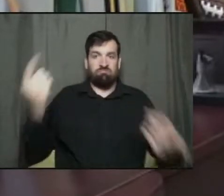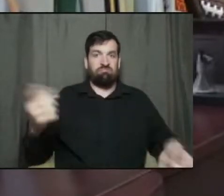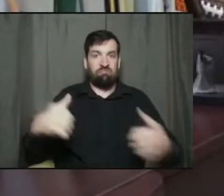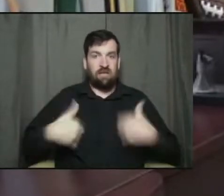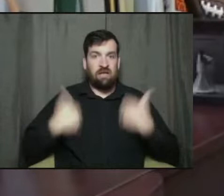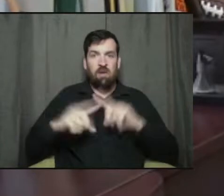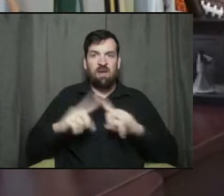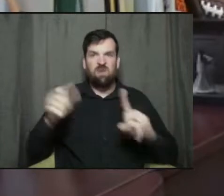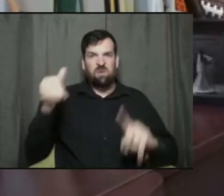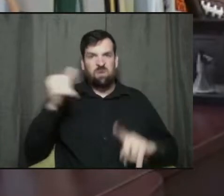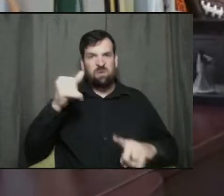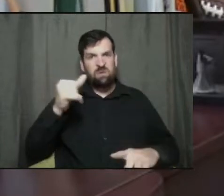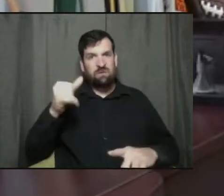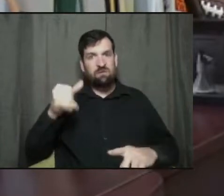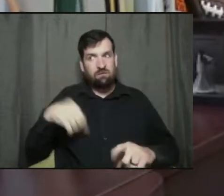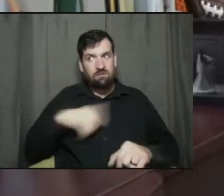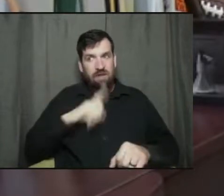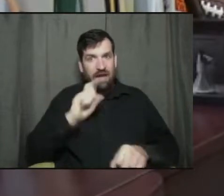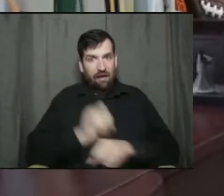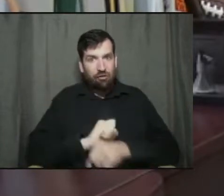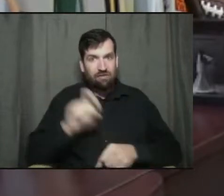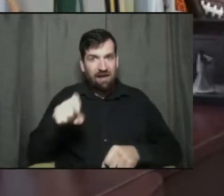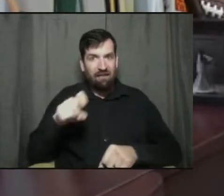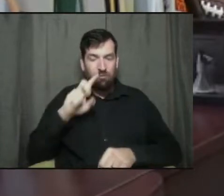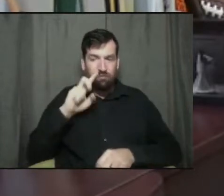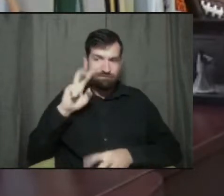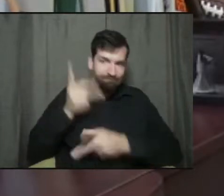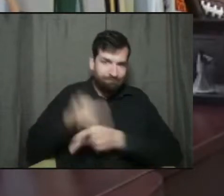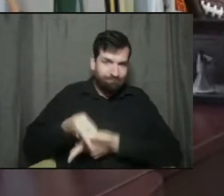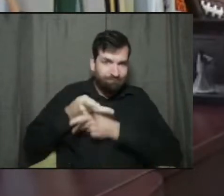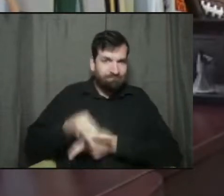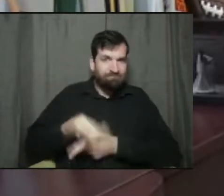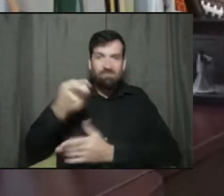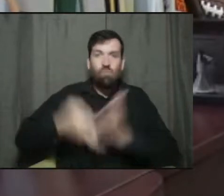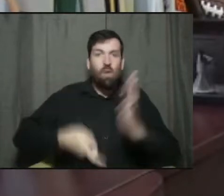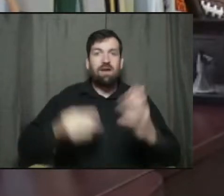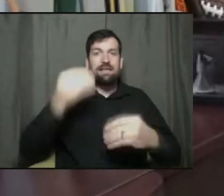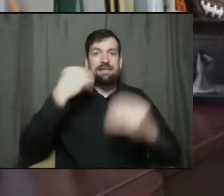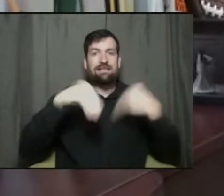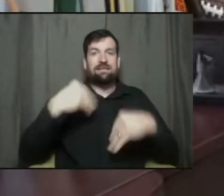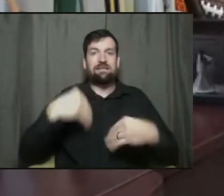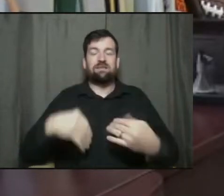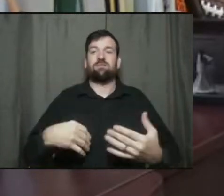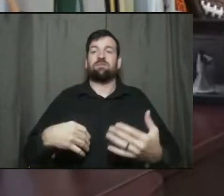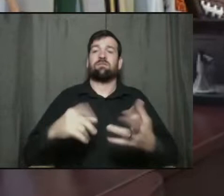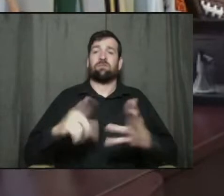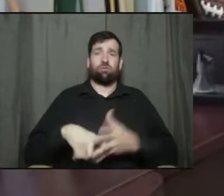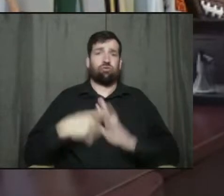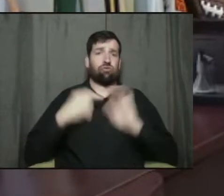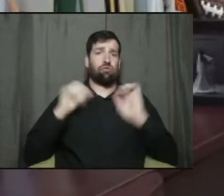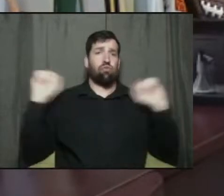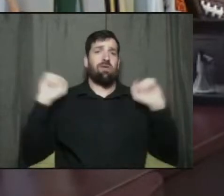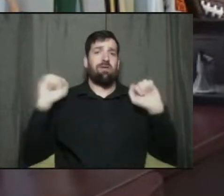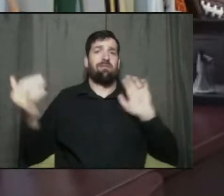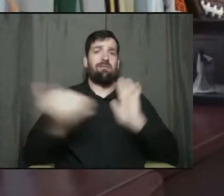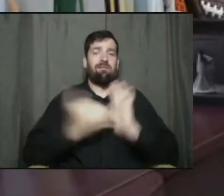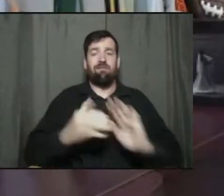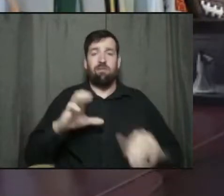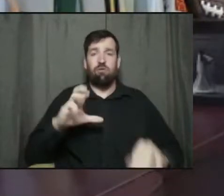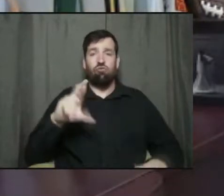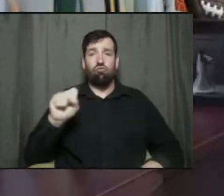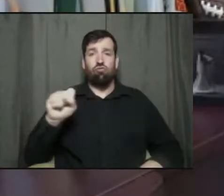was like, man, I actually have to start watching what I'm eating. And, I started working out again, went to CrossFit,